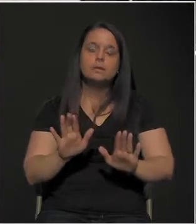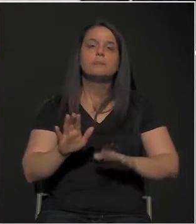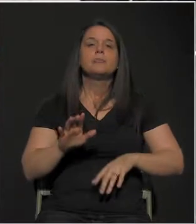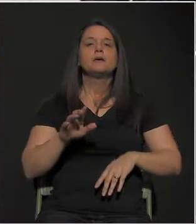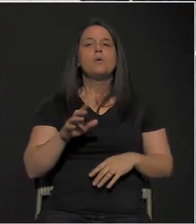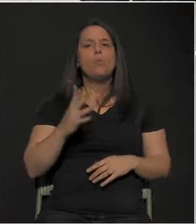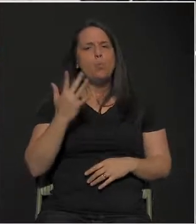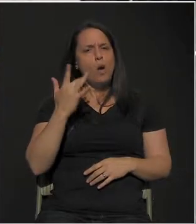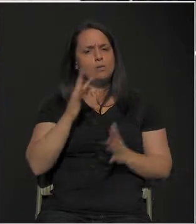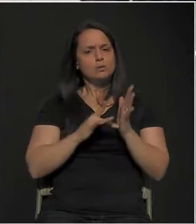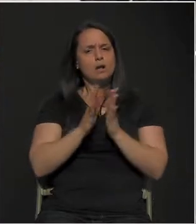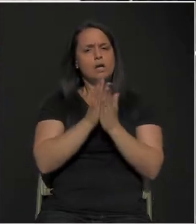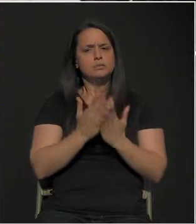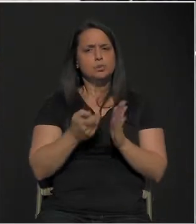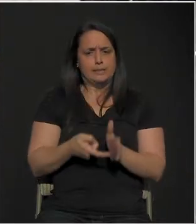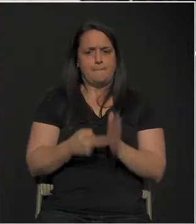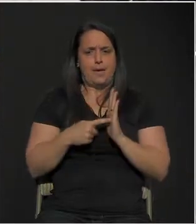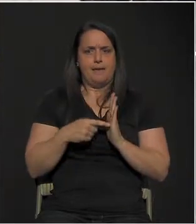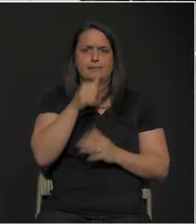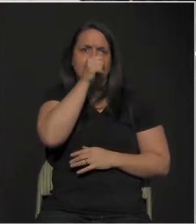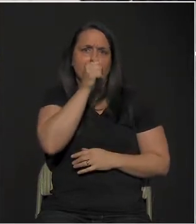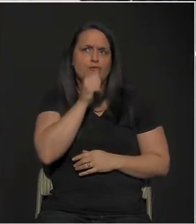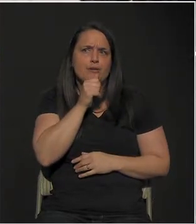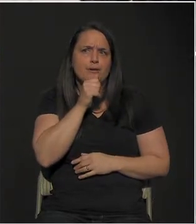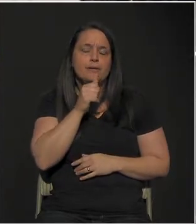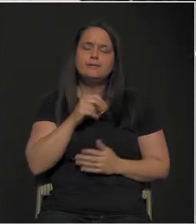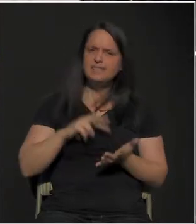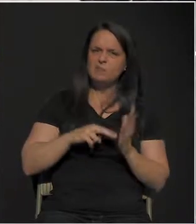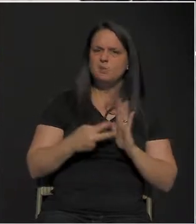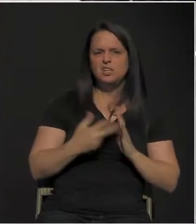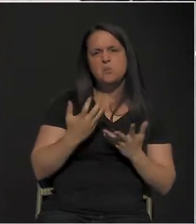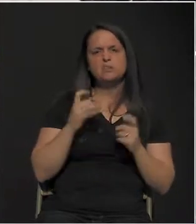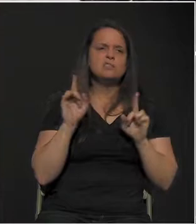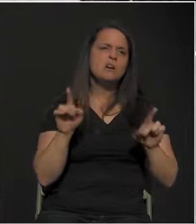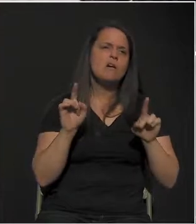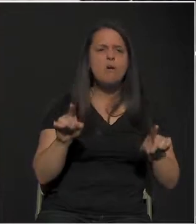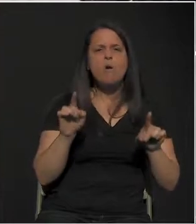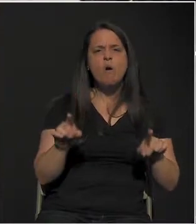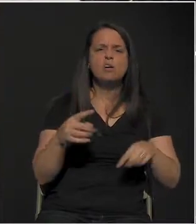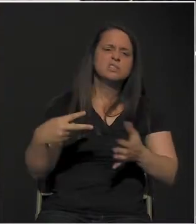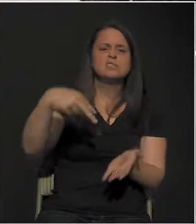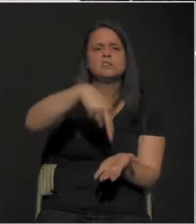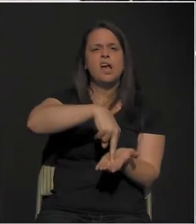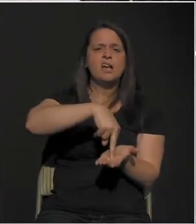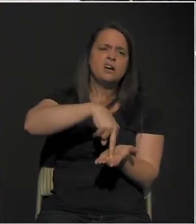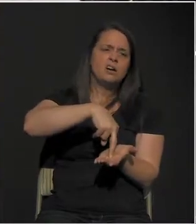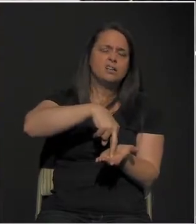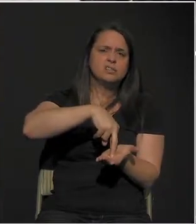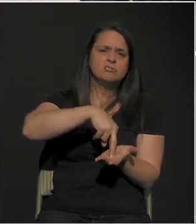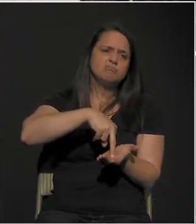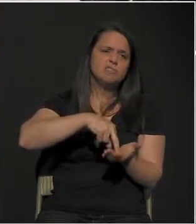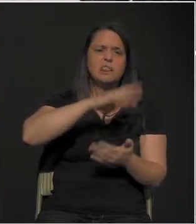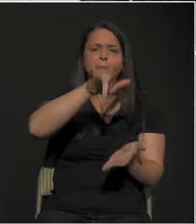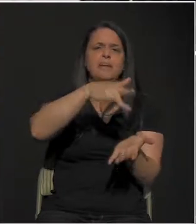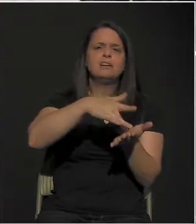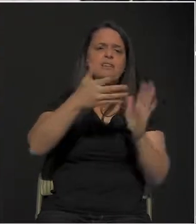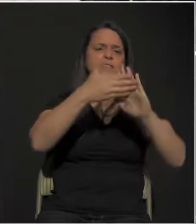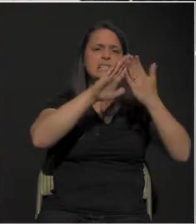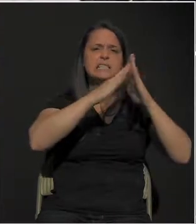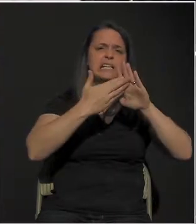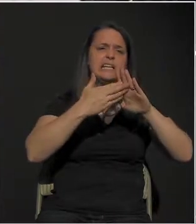suffering in our lives? Does that mean, Christian, that you want us to go, you know, out and stand on a soapbox in the middle of the city and